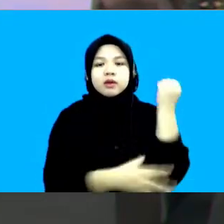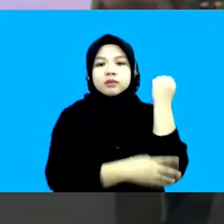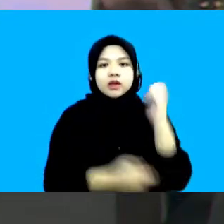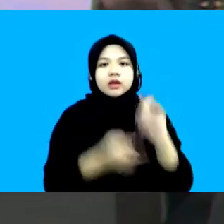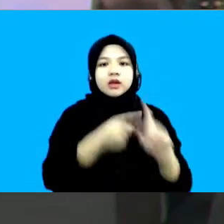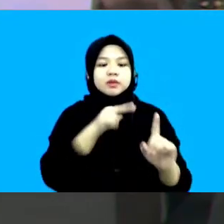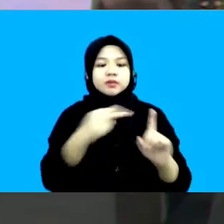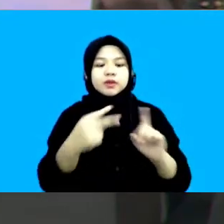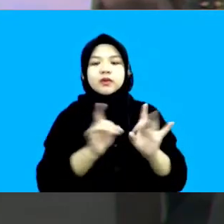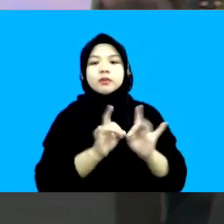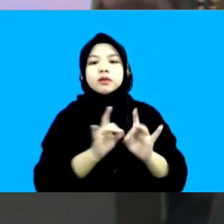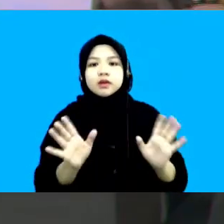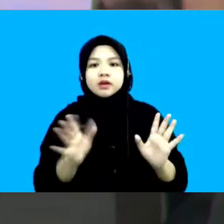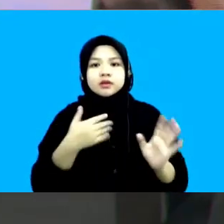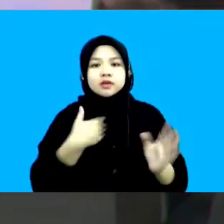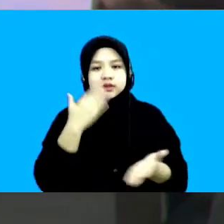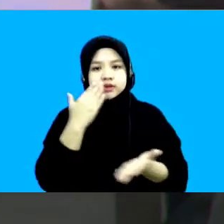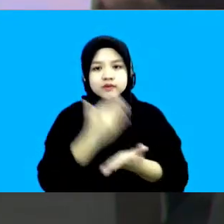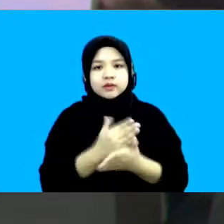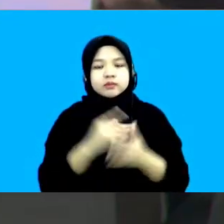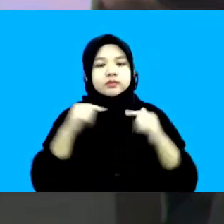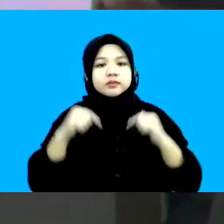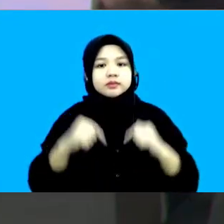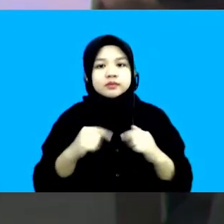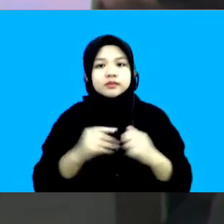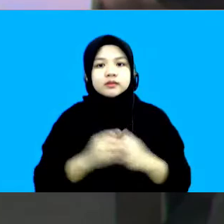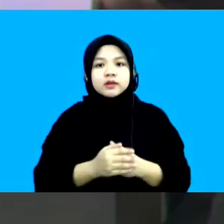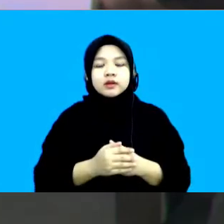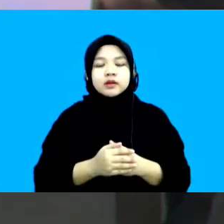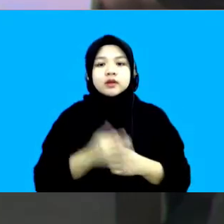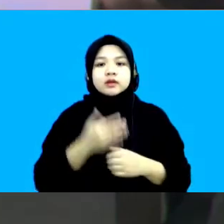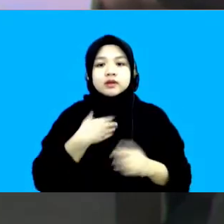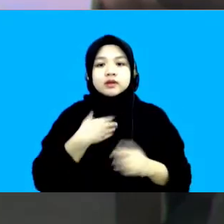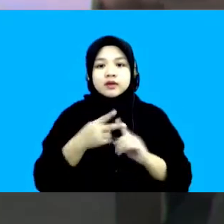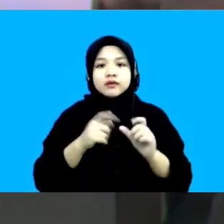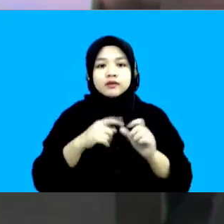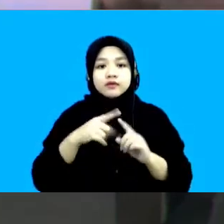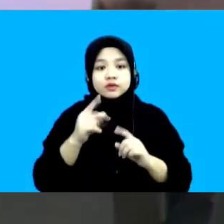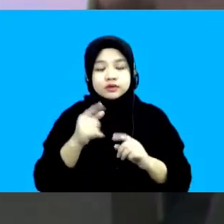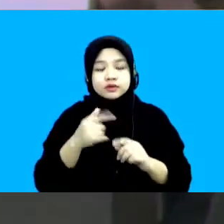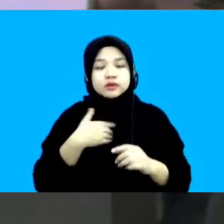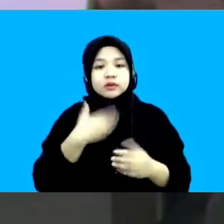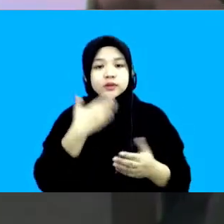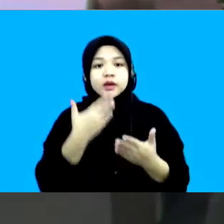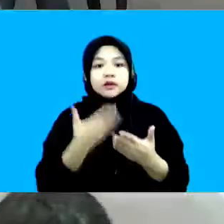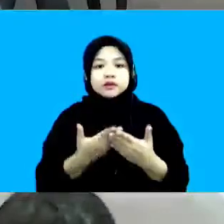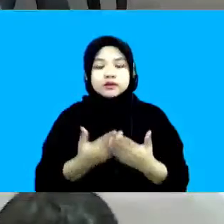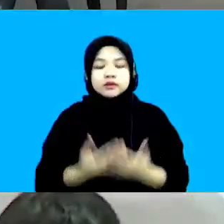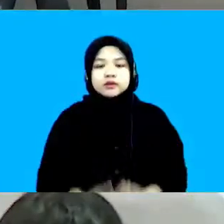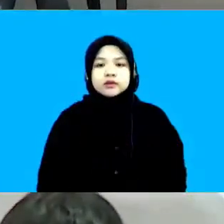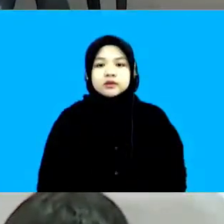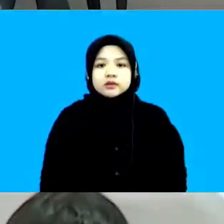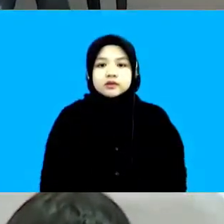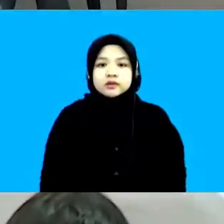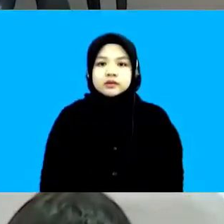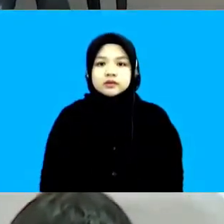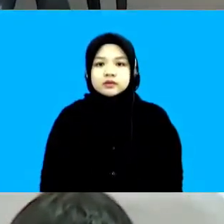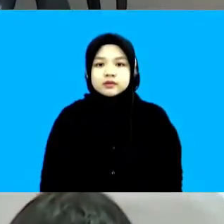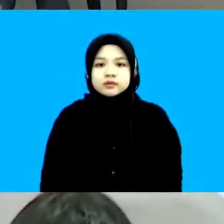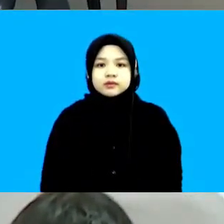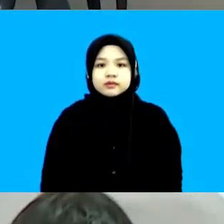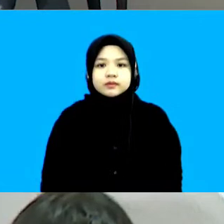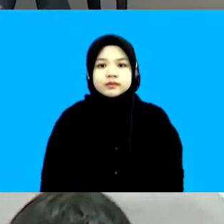something that more broader. So that is why the MPI become very important and very crucial. And then the